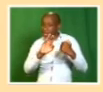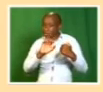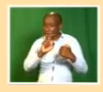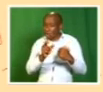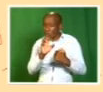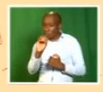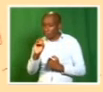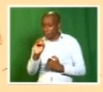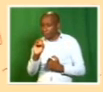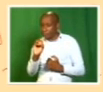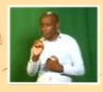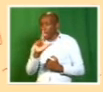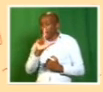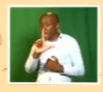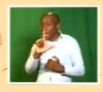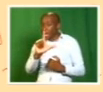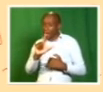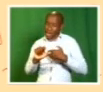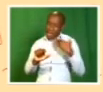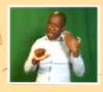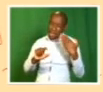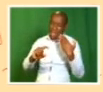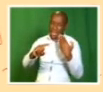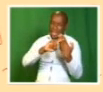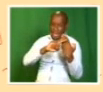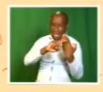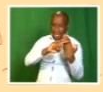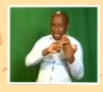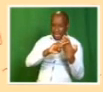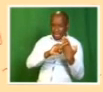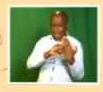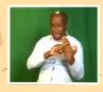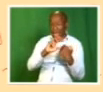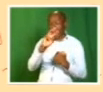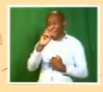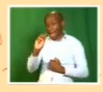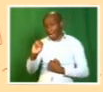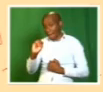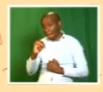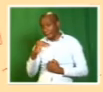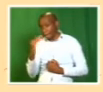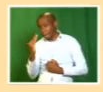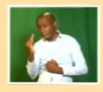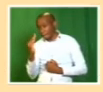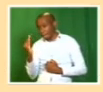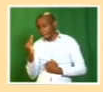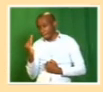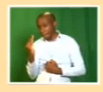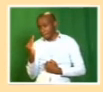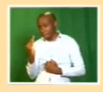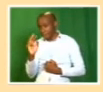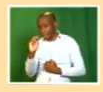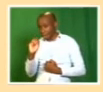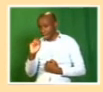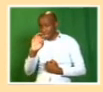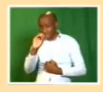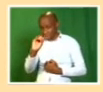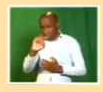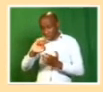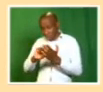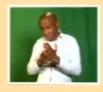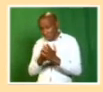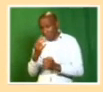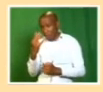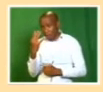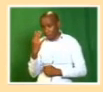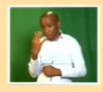because L is on the negative side here. And the M is this value. M is 0,